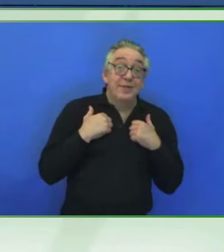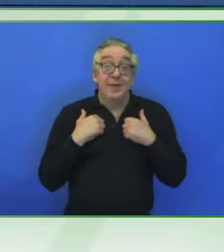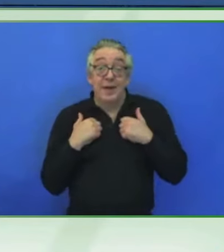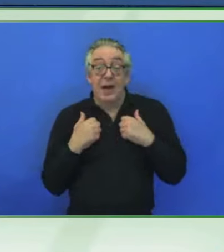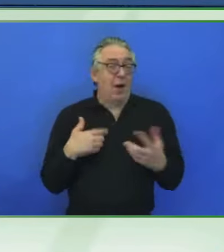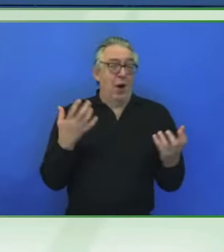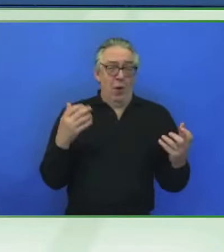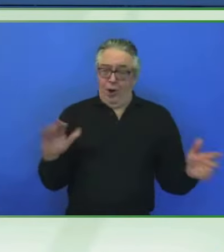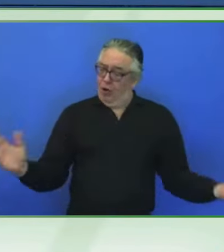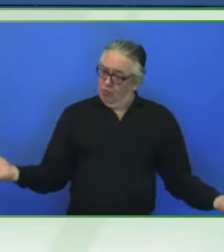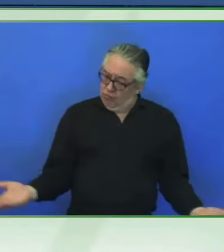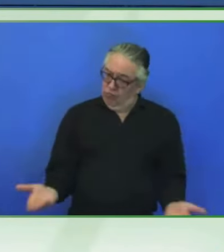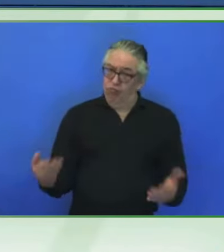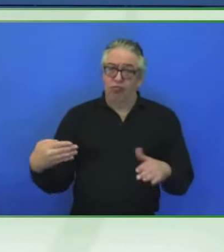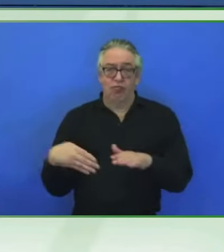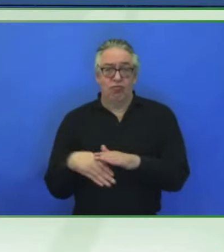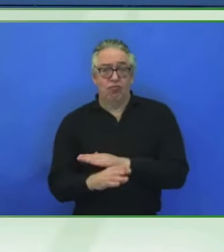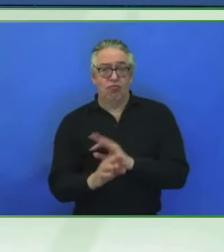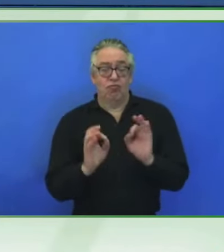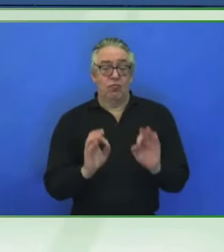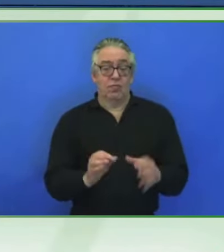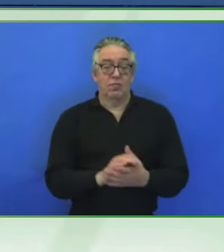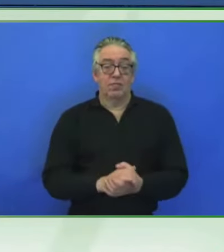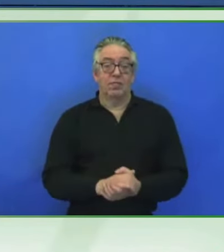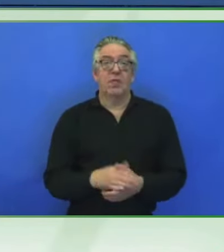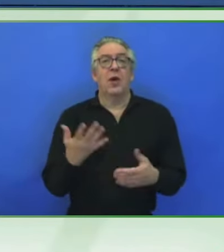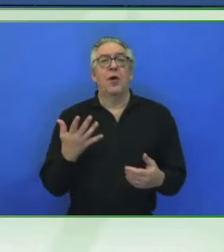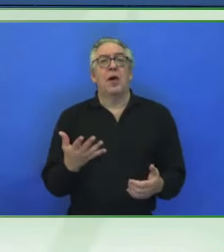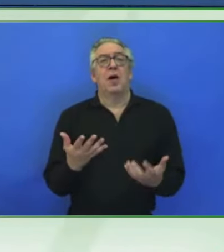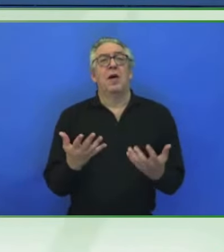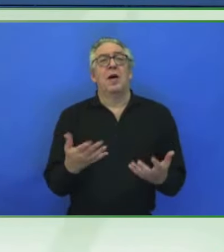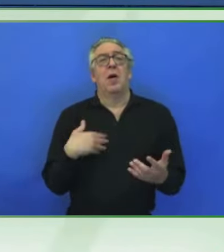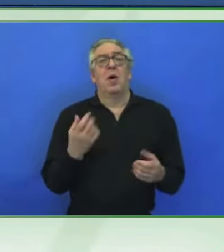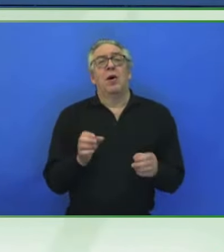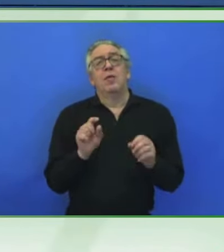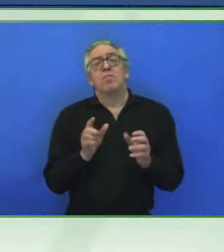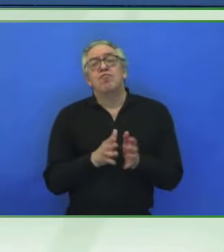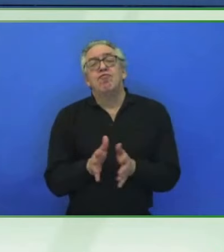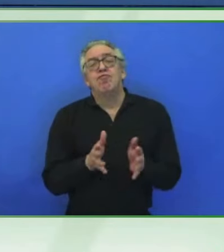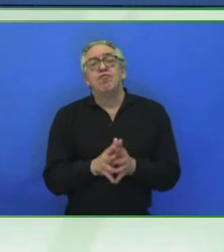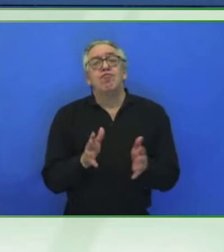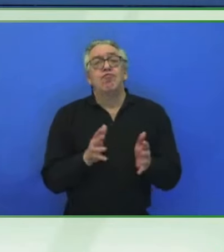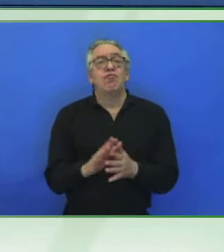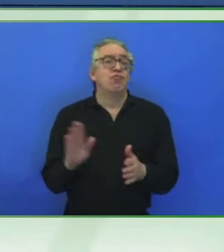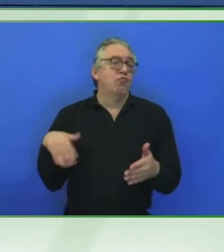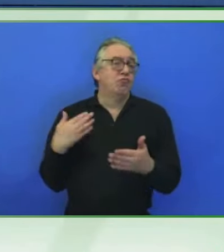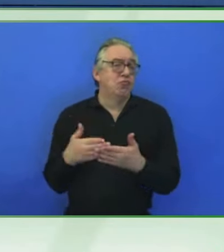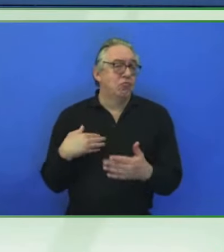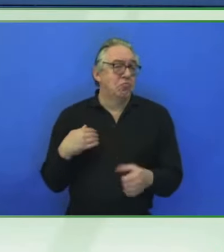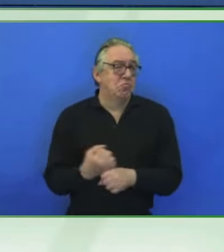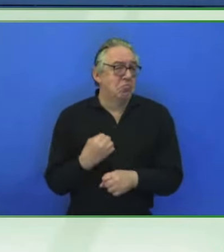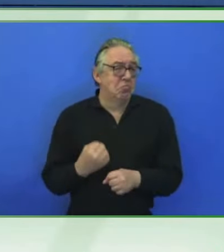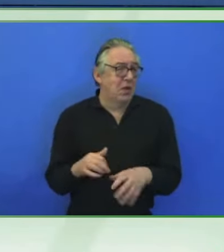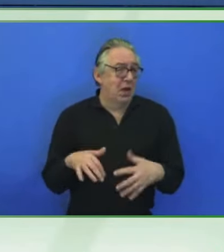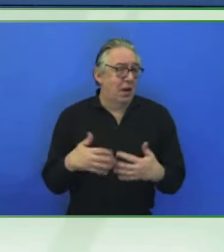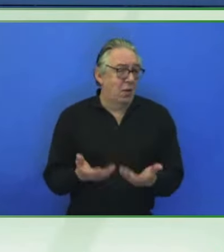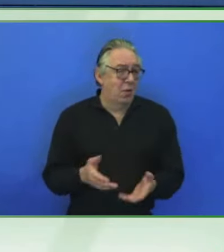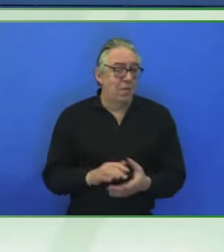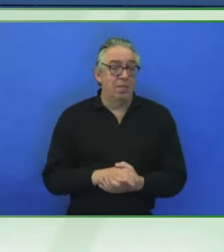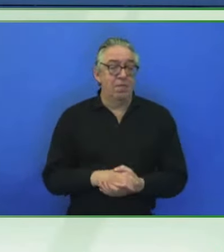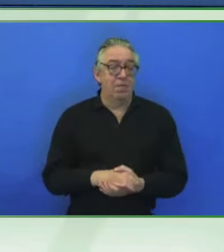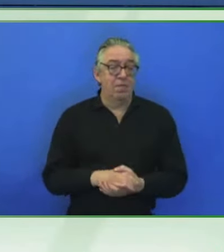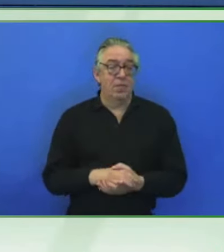to improve accessibility conditions. Okay. The first one is a virtual assistant